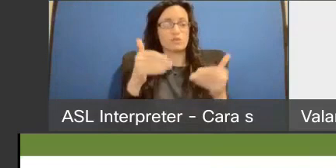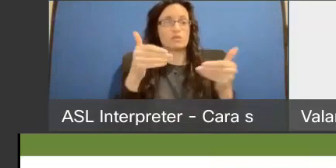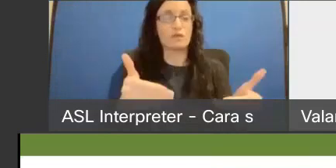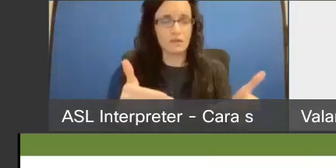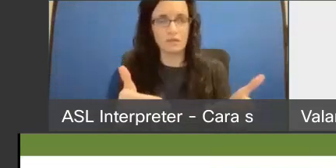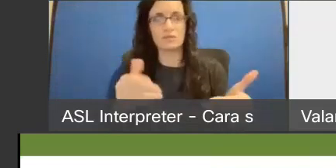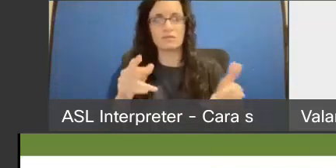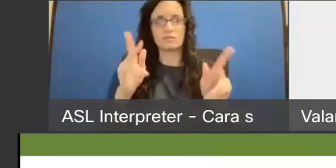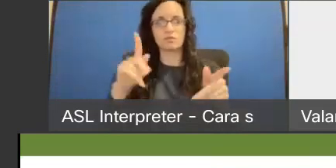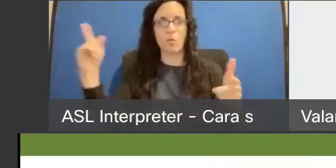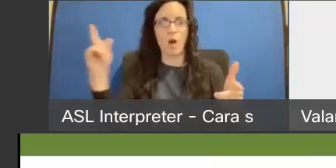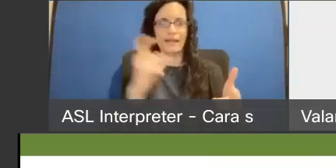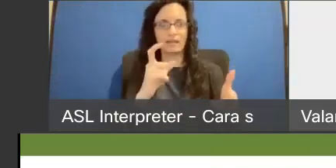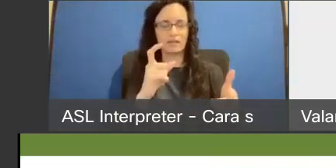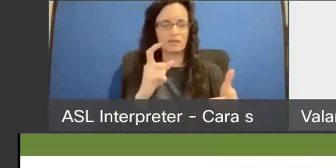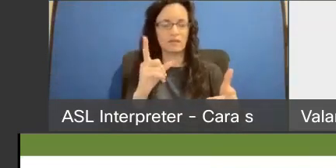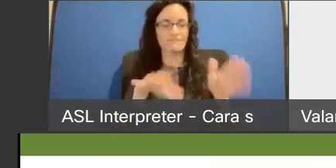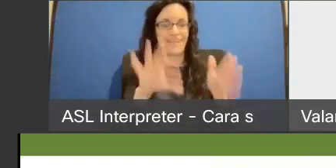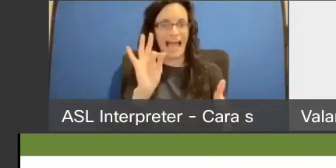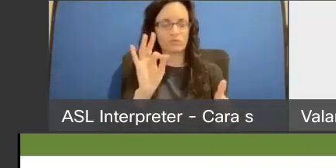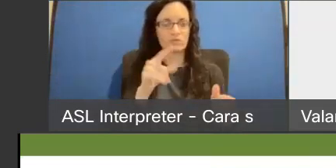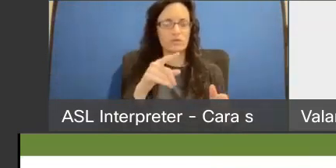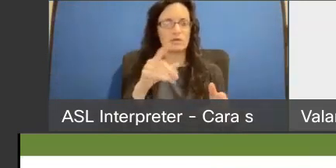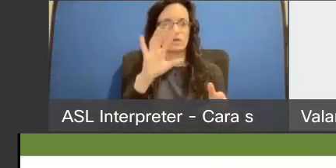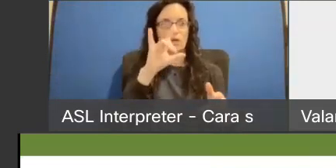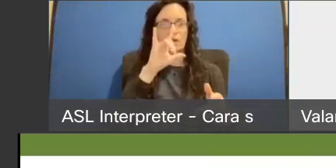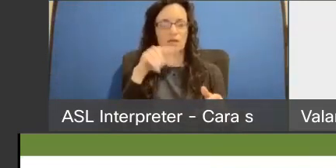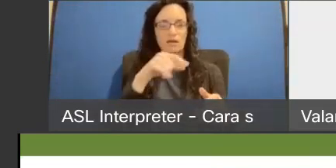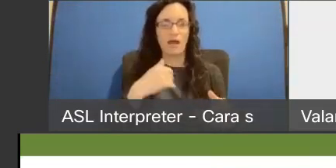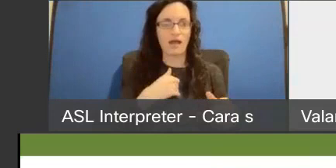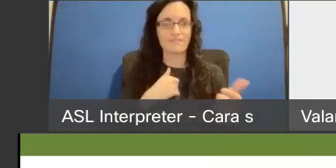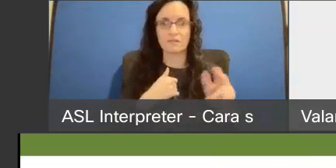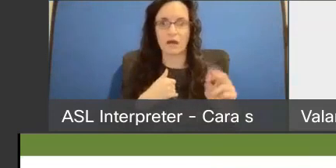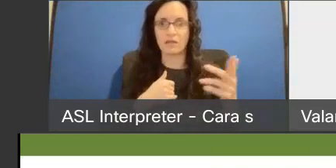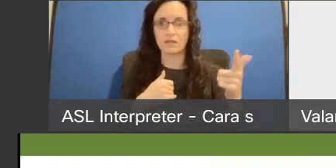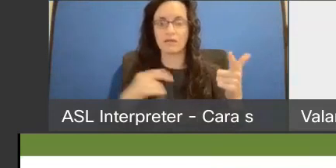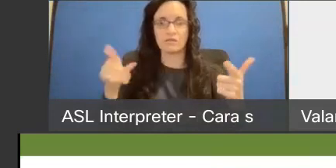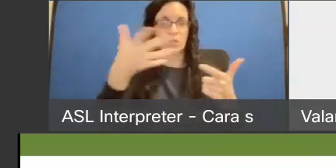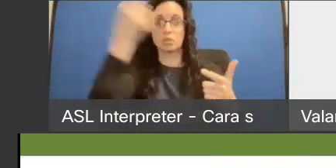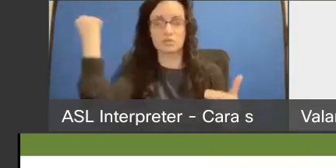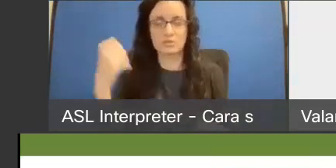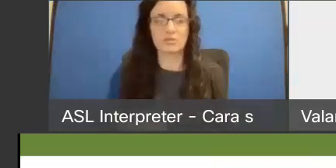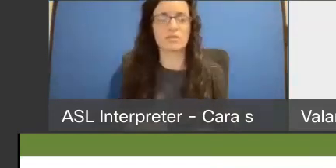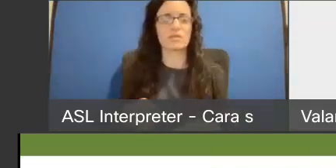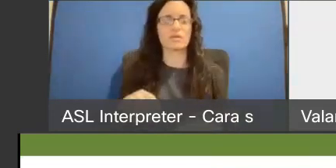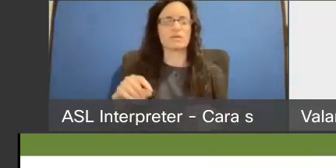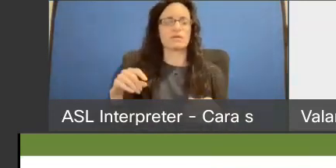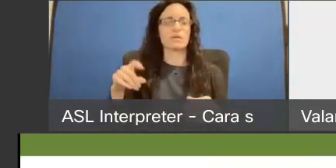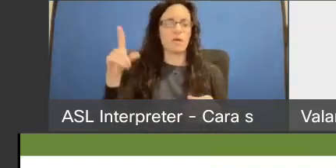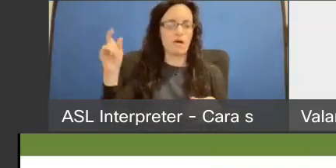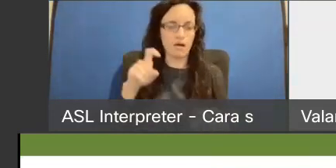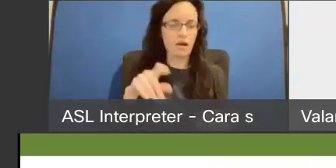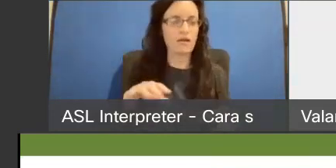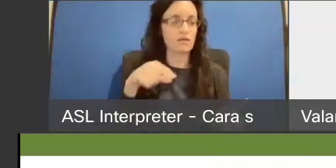in their hand and, took it away. They found someone who just took a handful of pills and called for an ambulance.